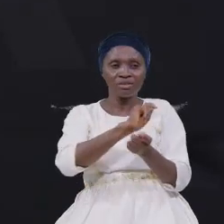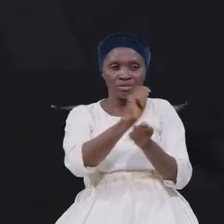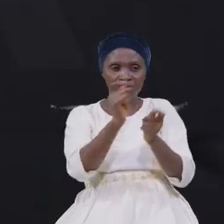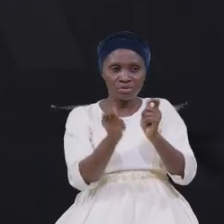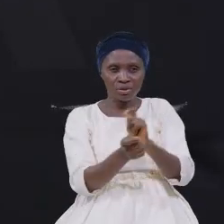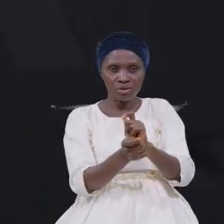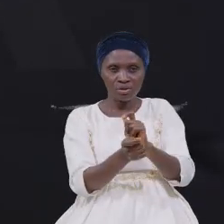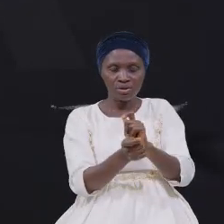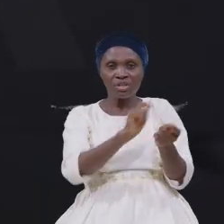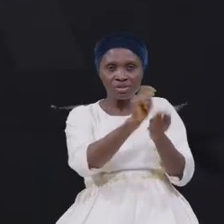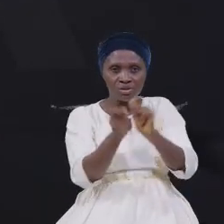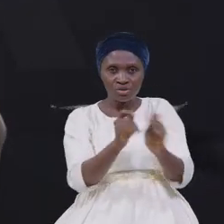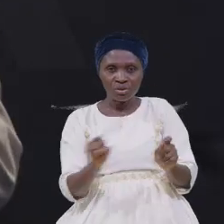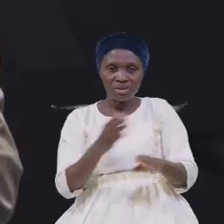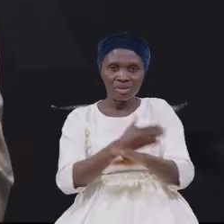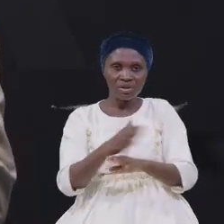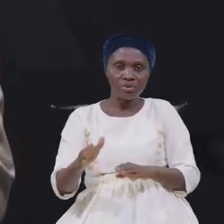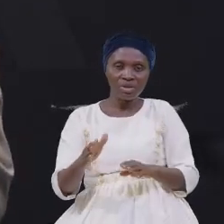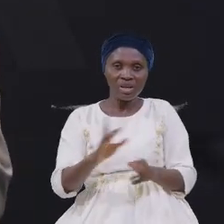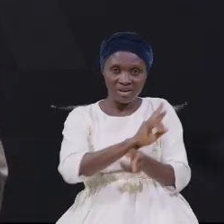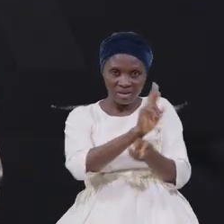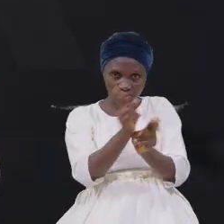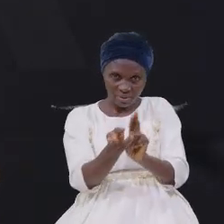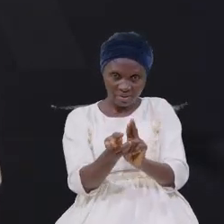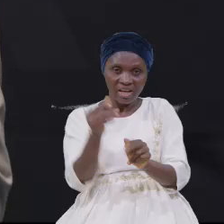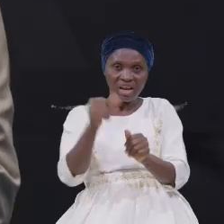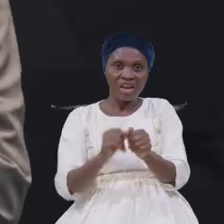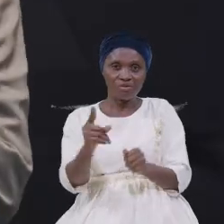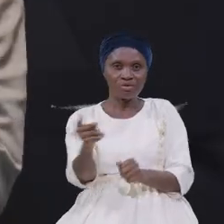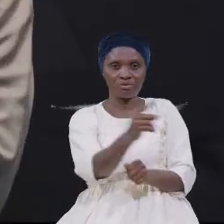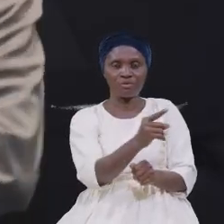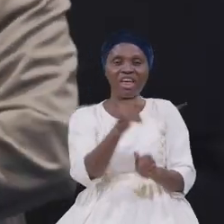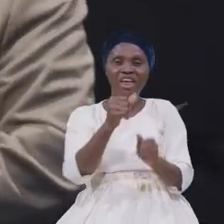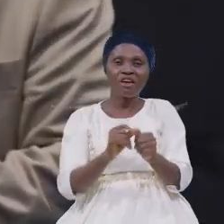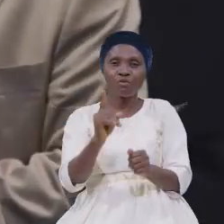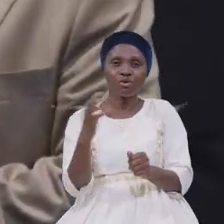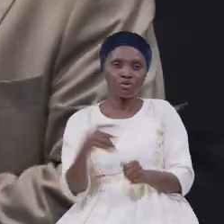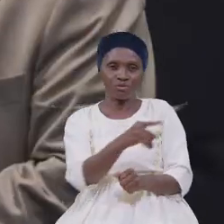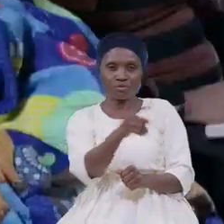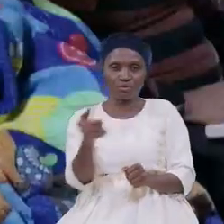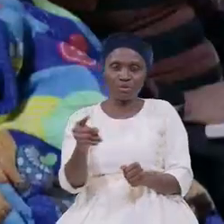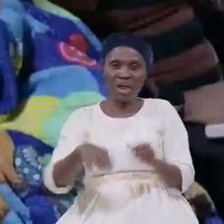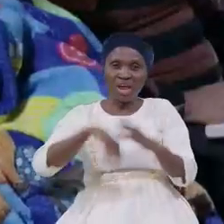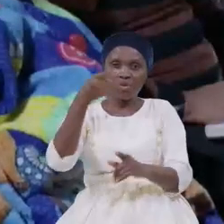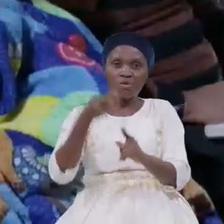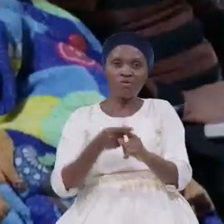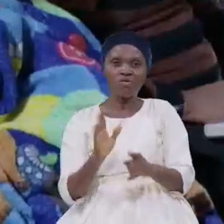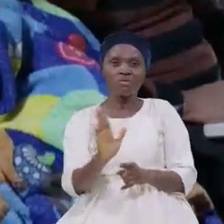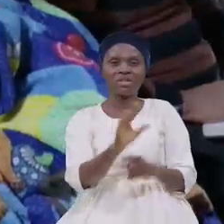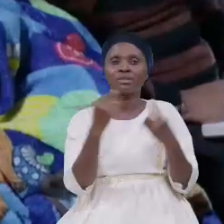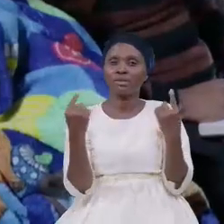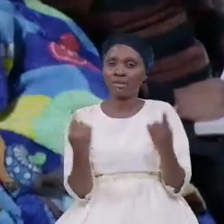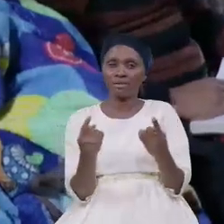you from his iniquity. The Lord will do it.